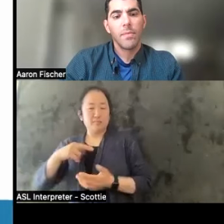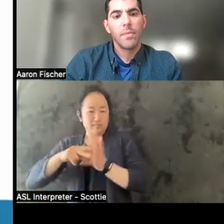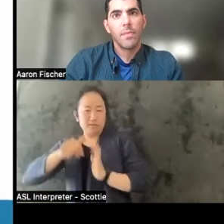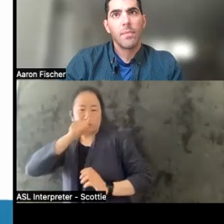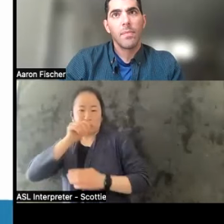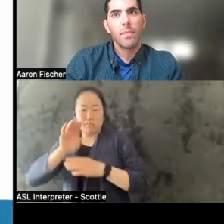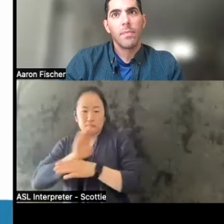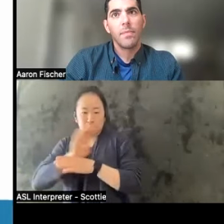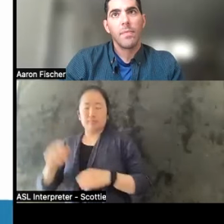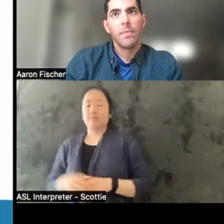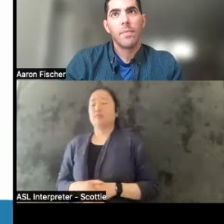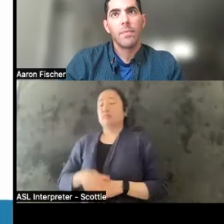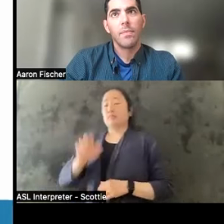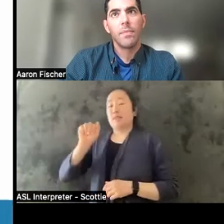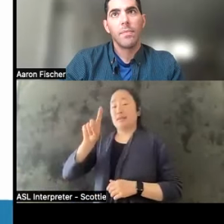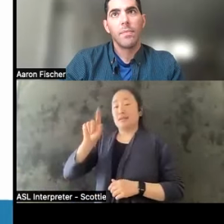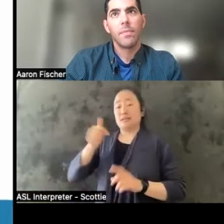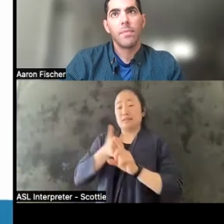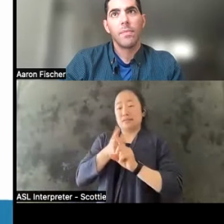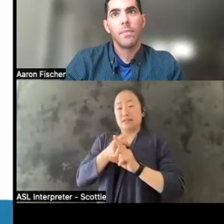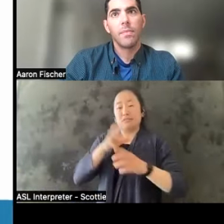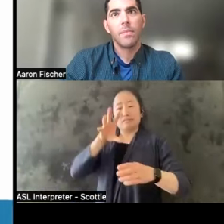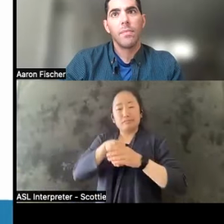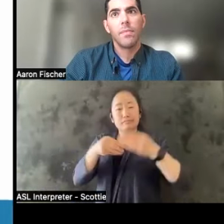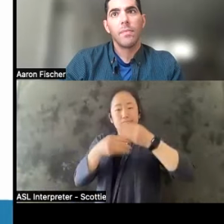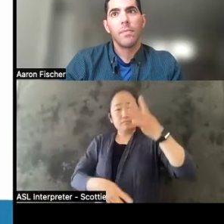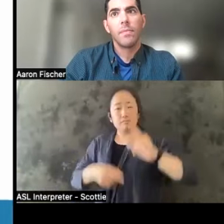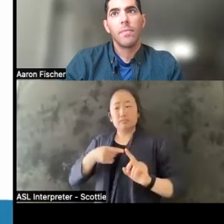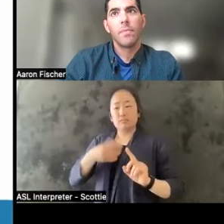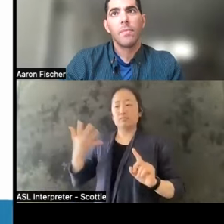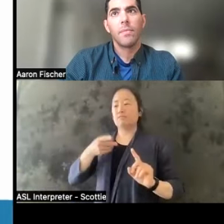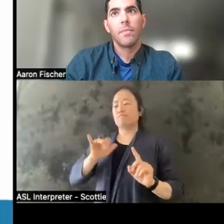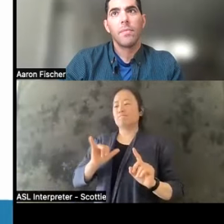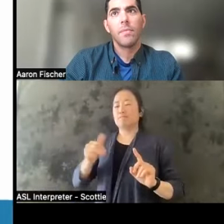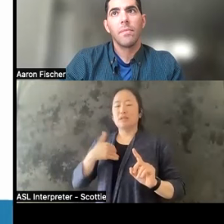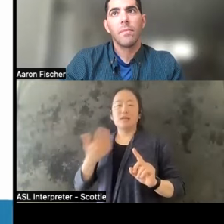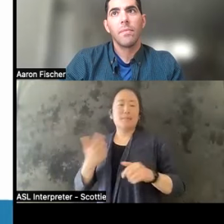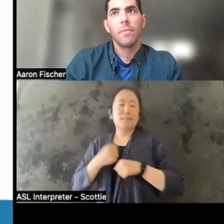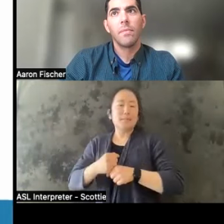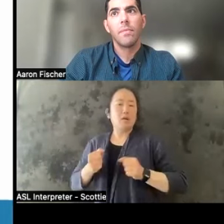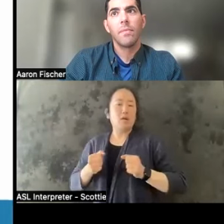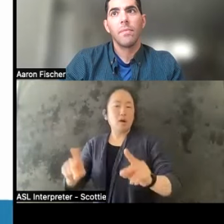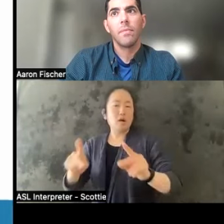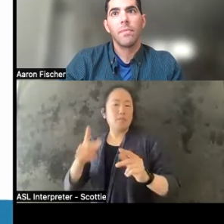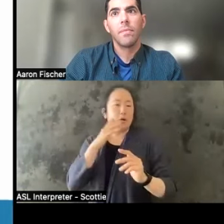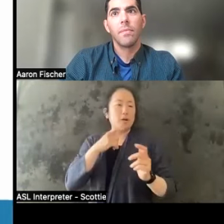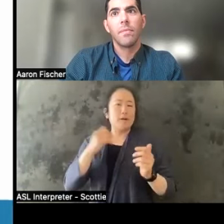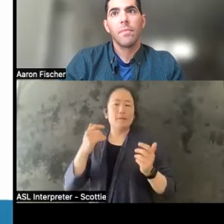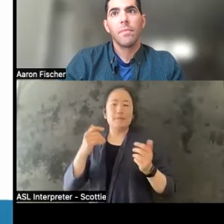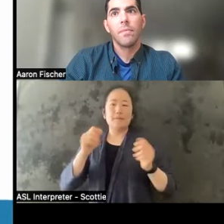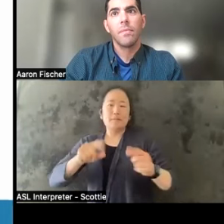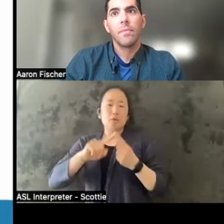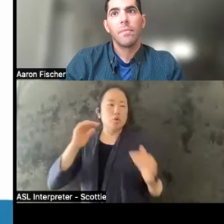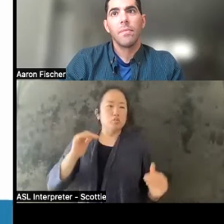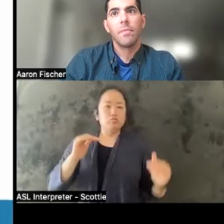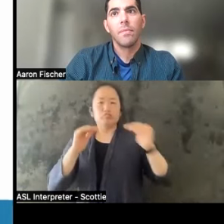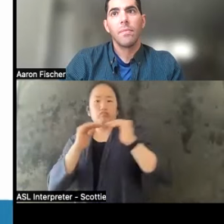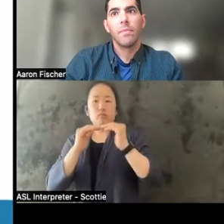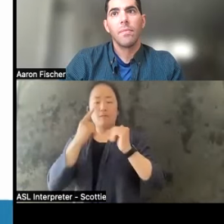ADA that create opportunity and equality in communication and